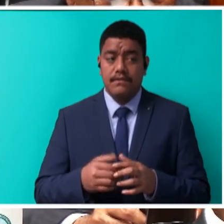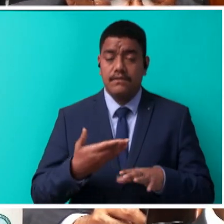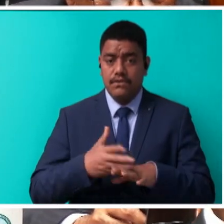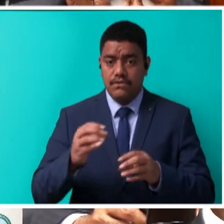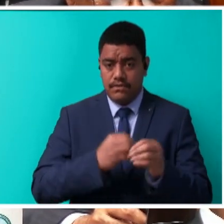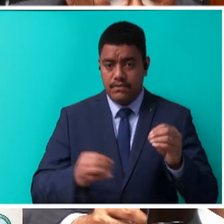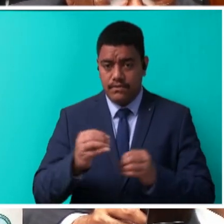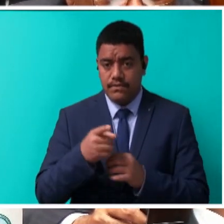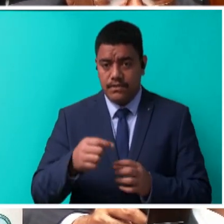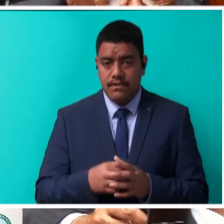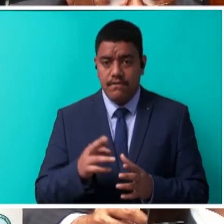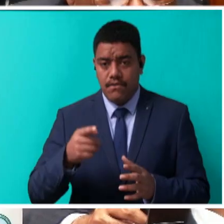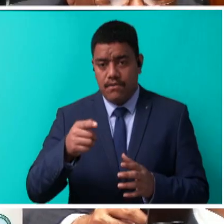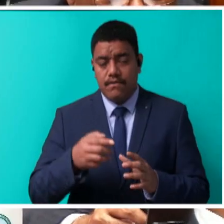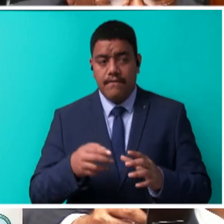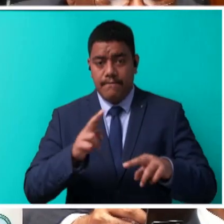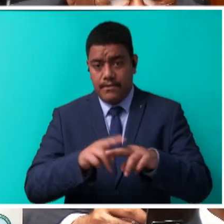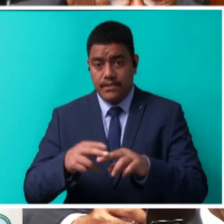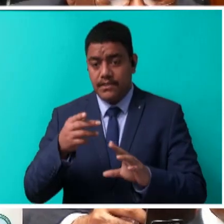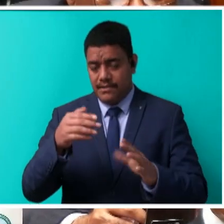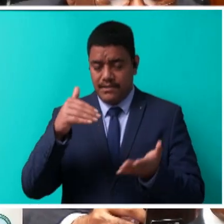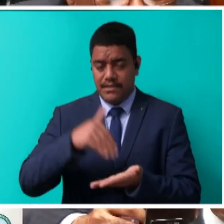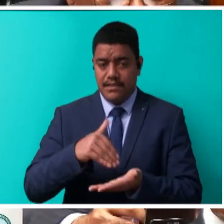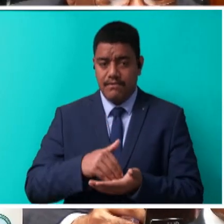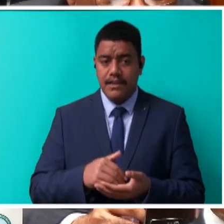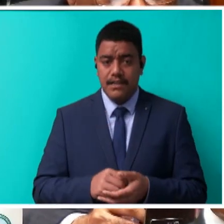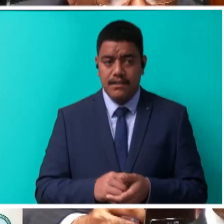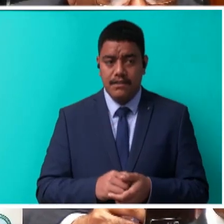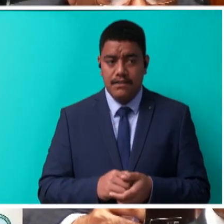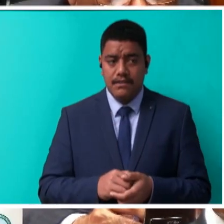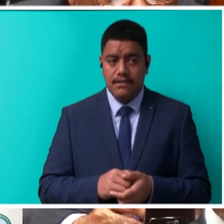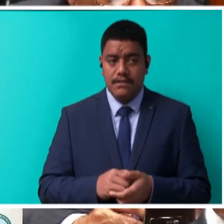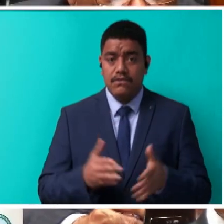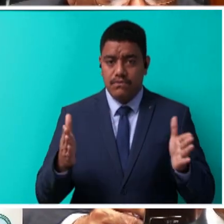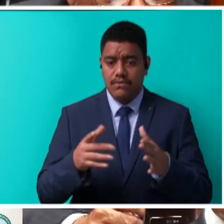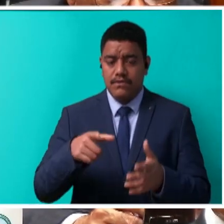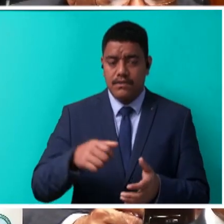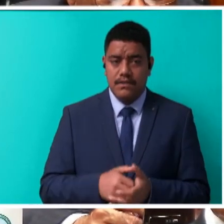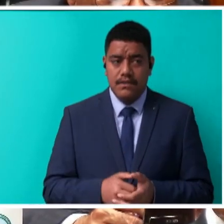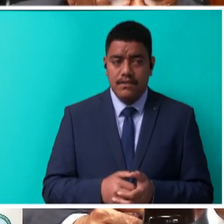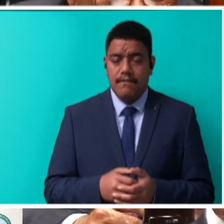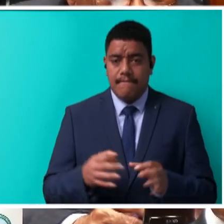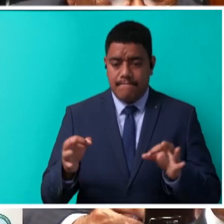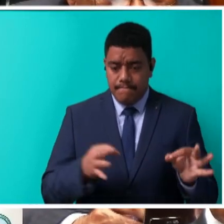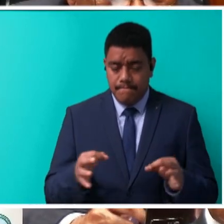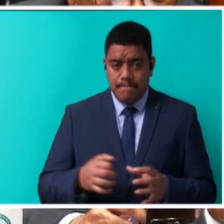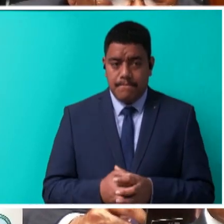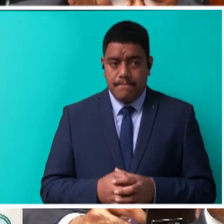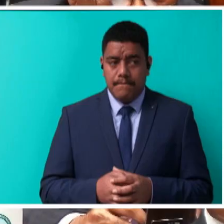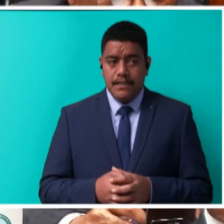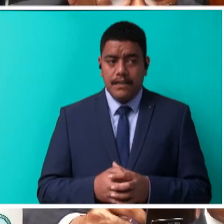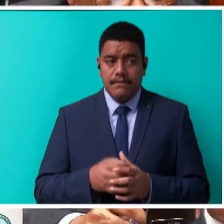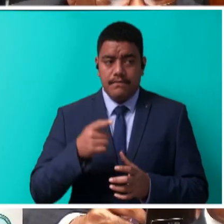and the mediation rooms for the Fiji Mediation Center, improved small claims tribunal facilities, a